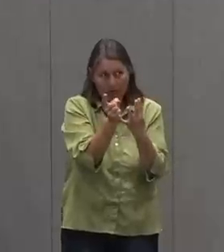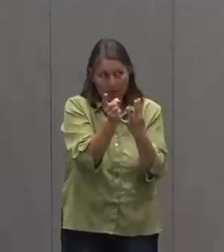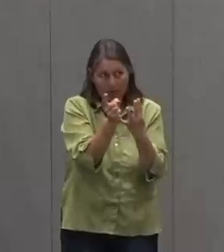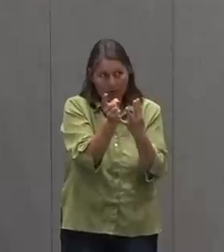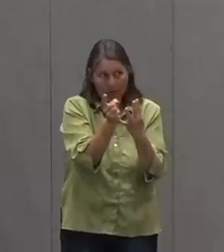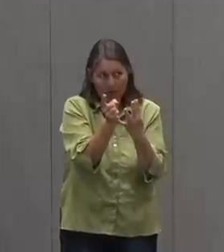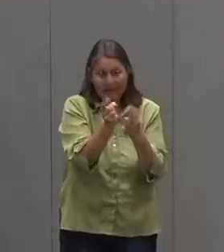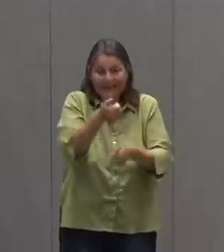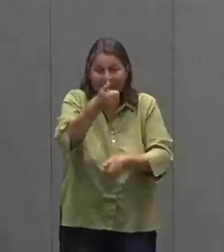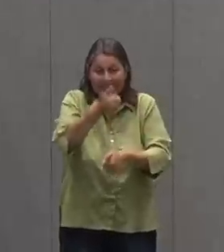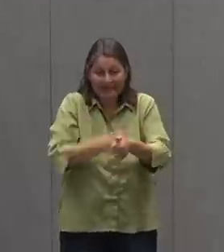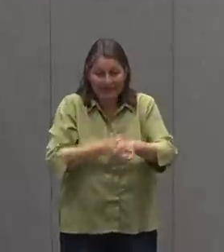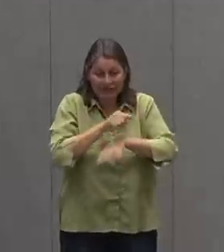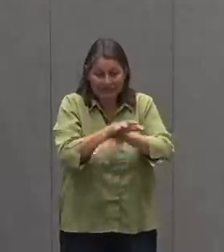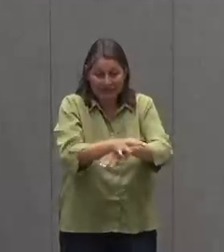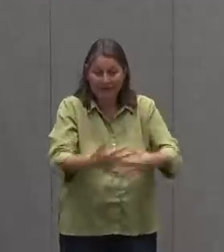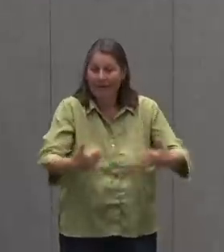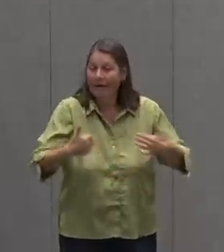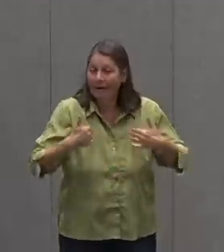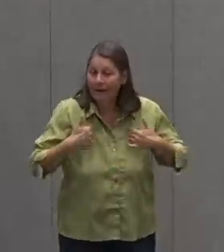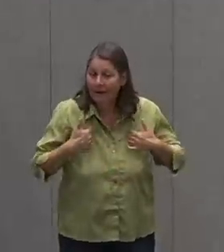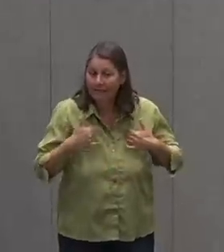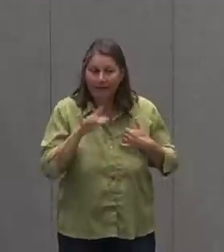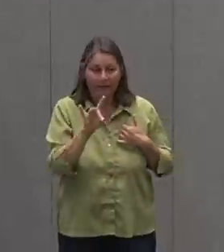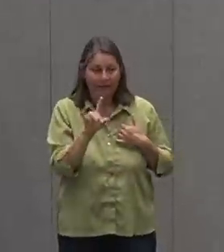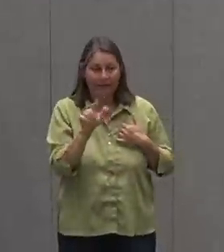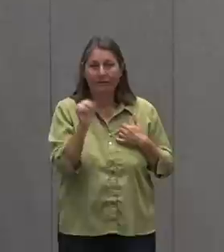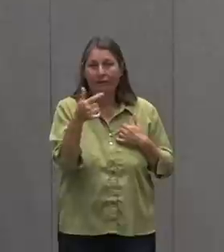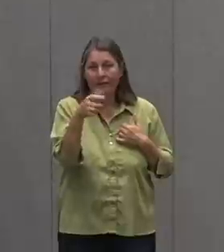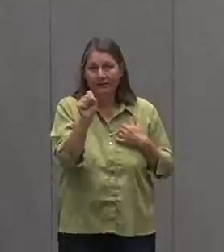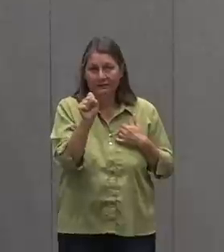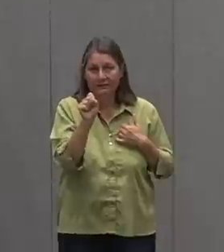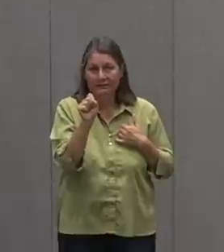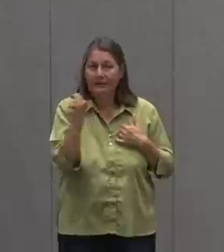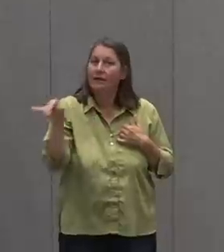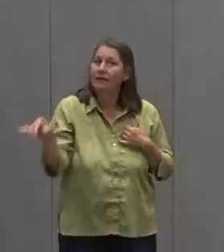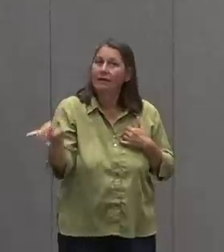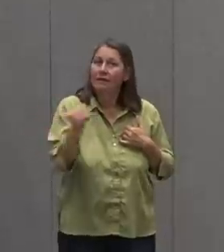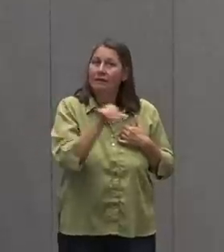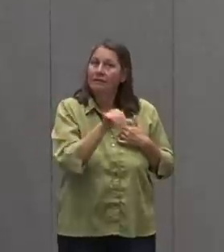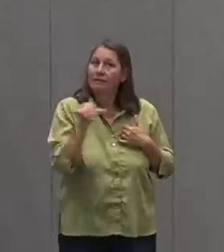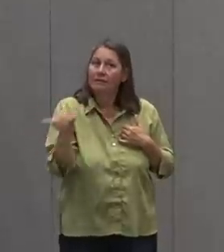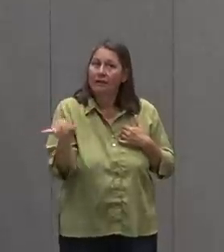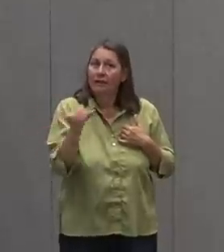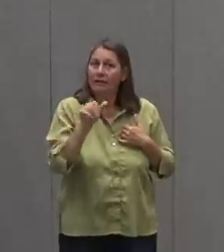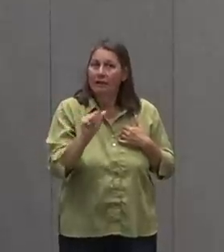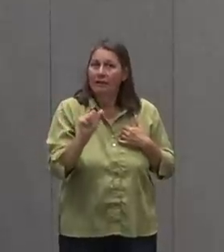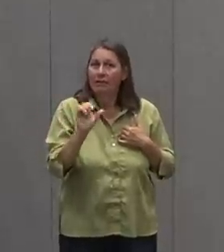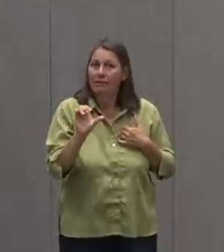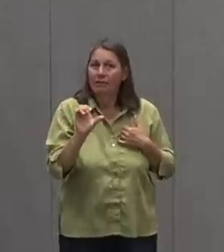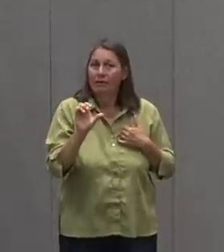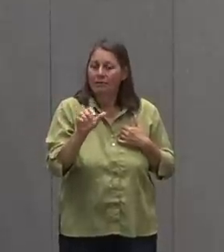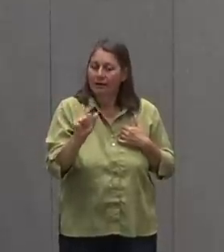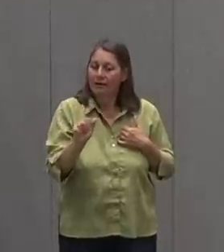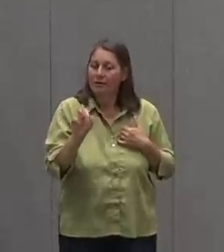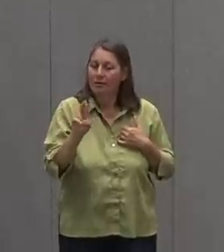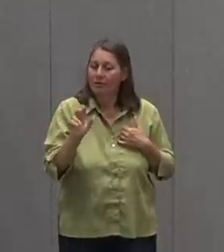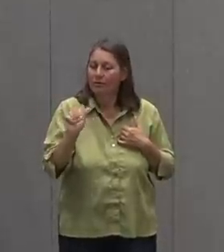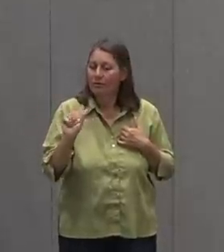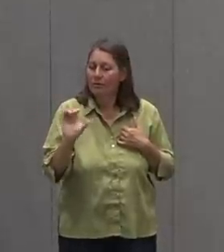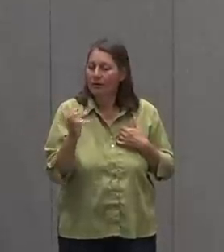each tarantula has 8 legs, like an arachnid. All right,